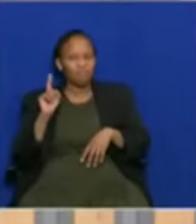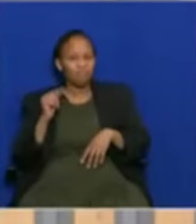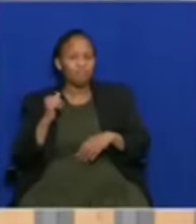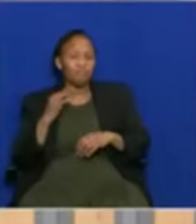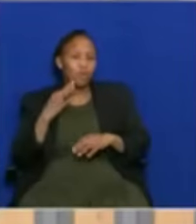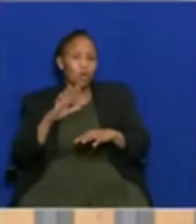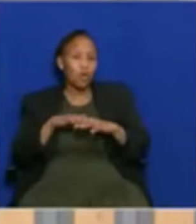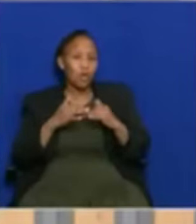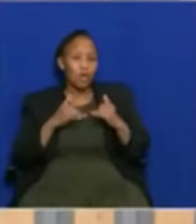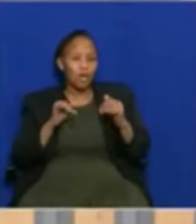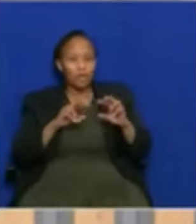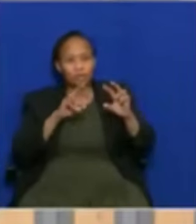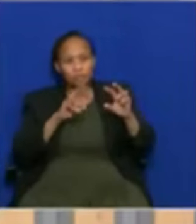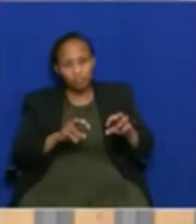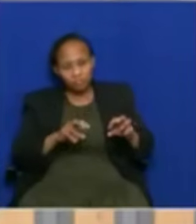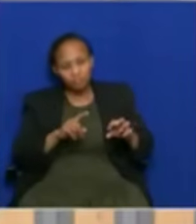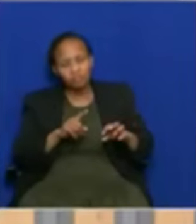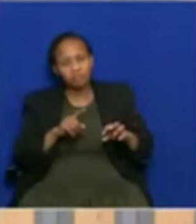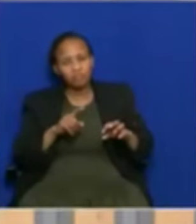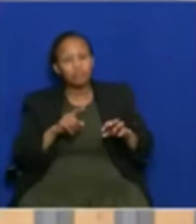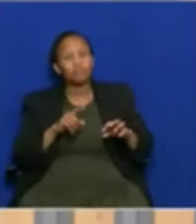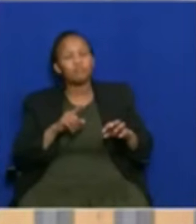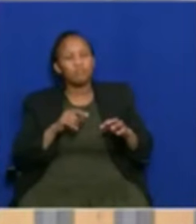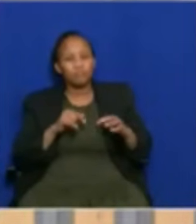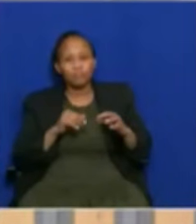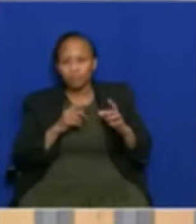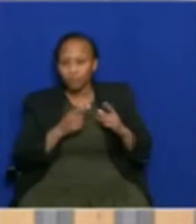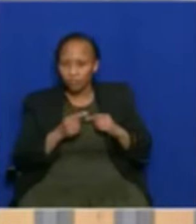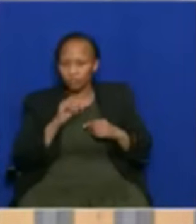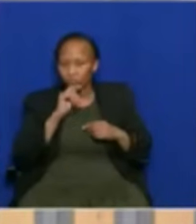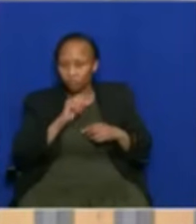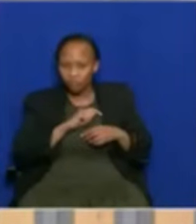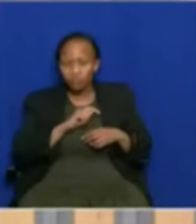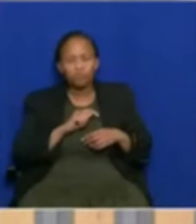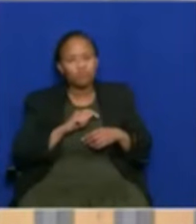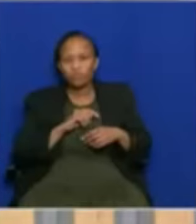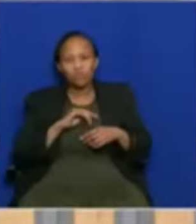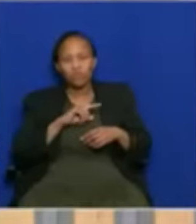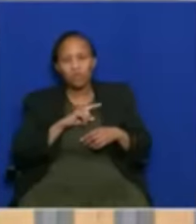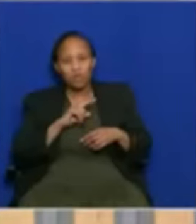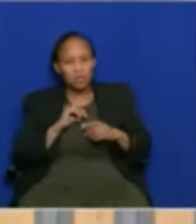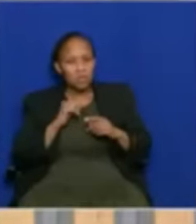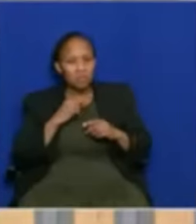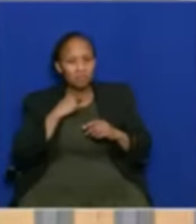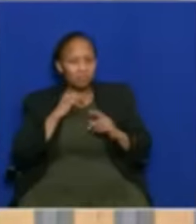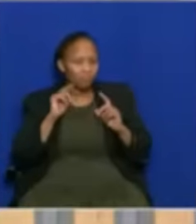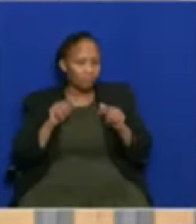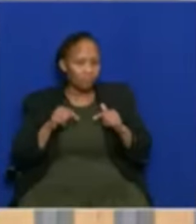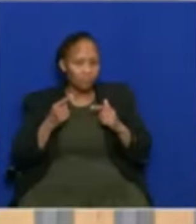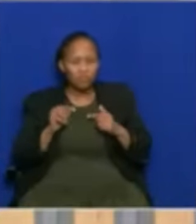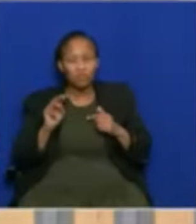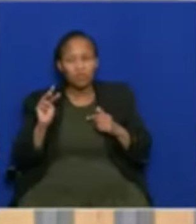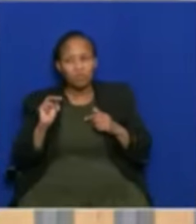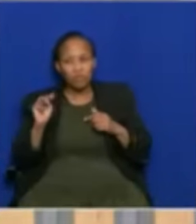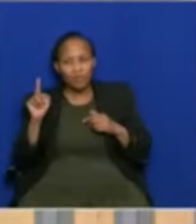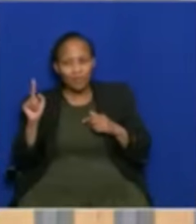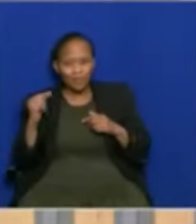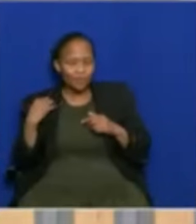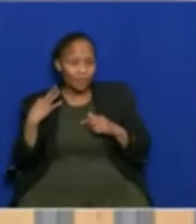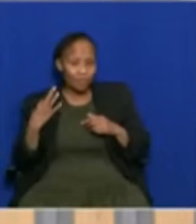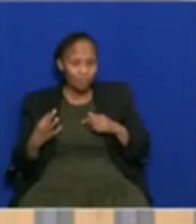true, as it would have been impossible for Mukwele to apply, so as she did not have a PESAL